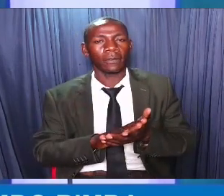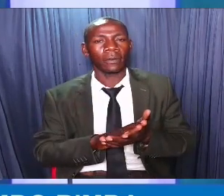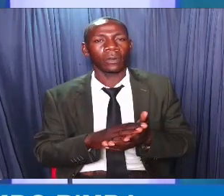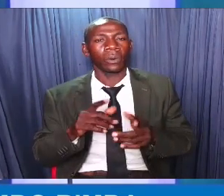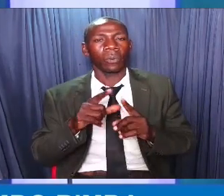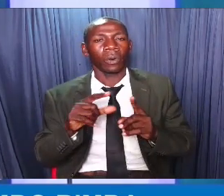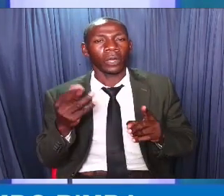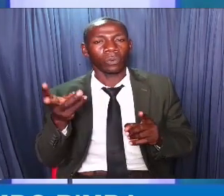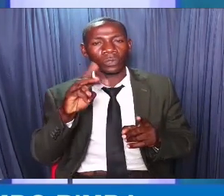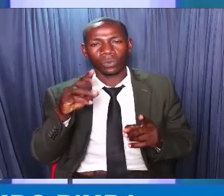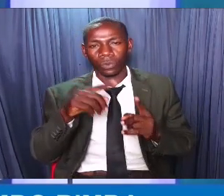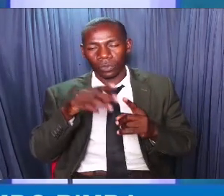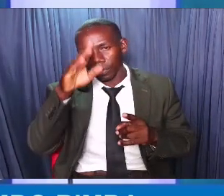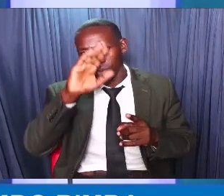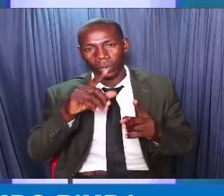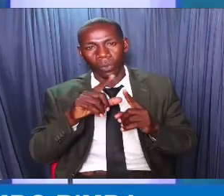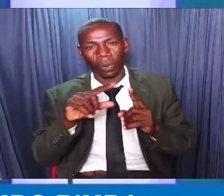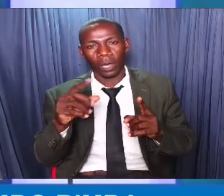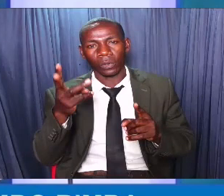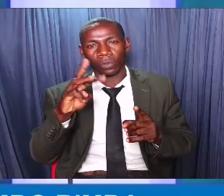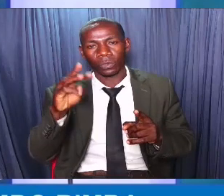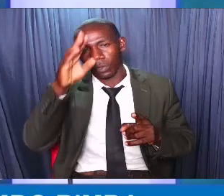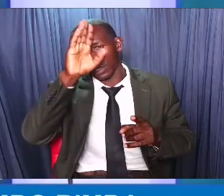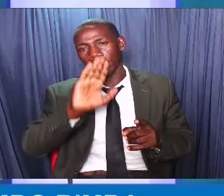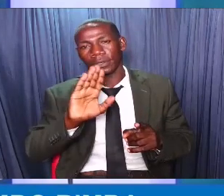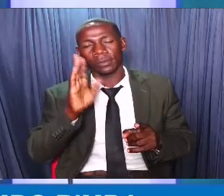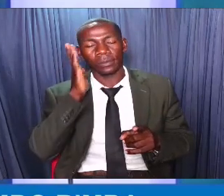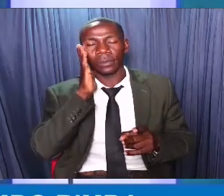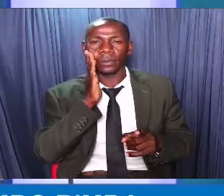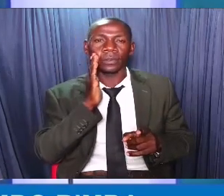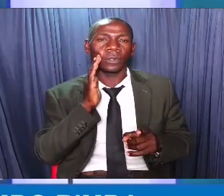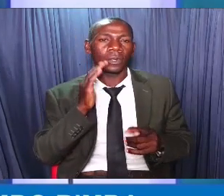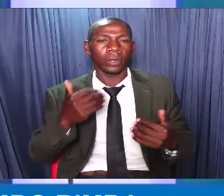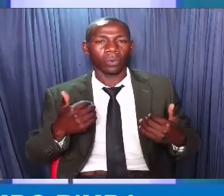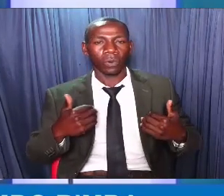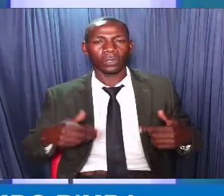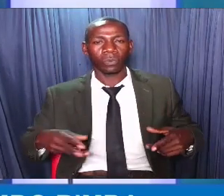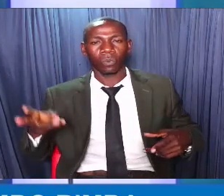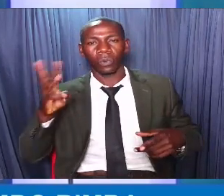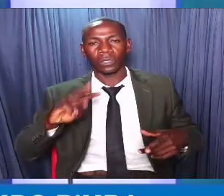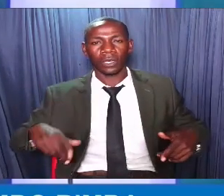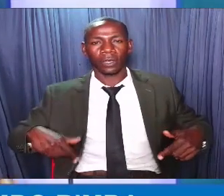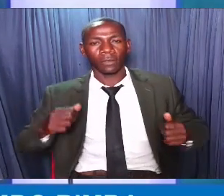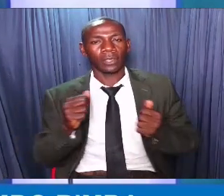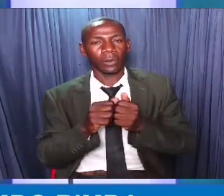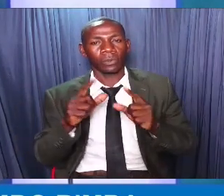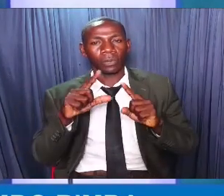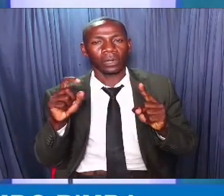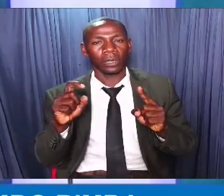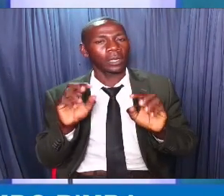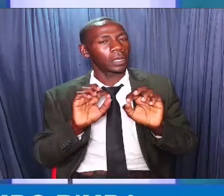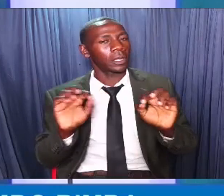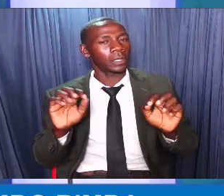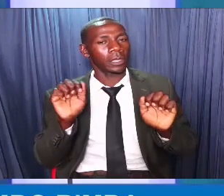neno alikuwa kwa Mungu. And the word was from God. Na neno alikuwa Mungu. And the word was God. Yeye alikuwa uzima. He was life. Bila yeye, without him,